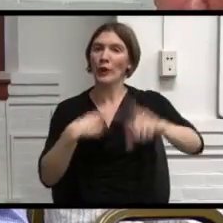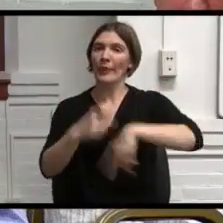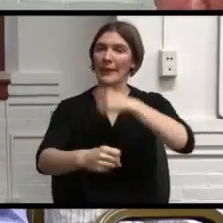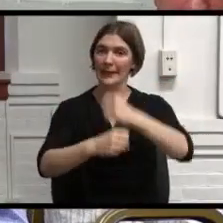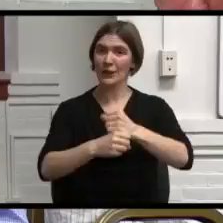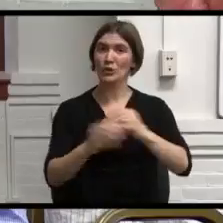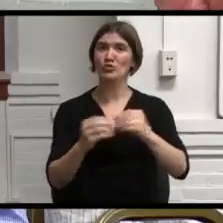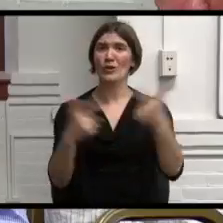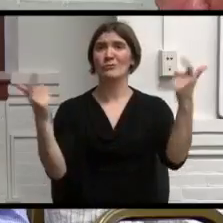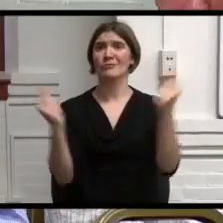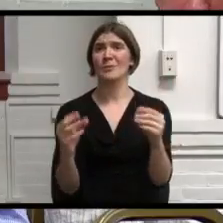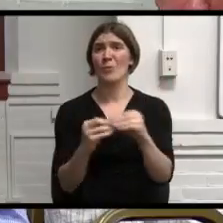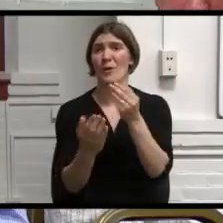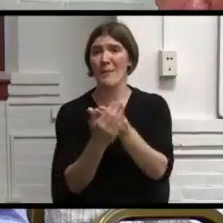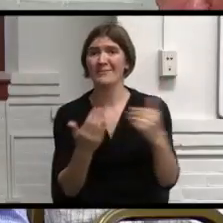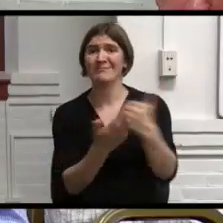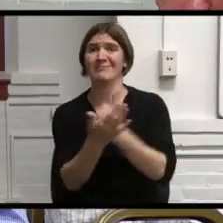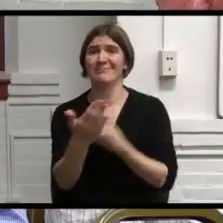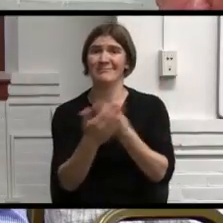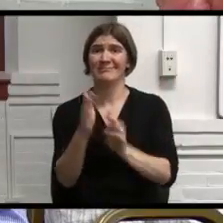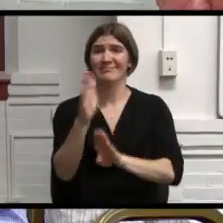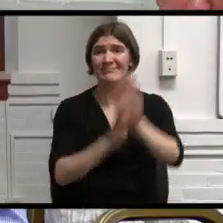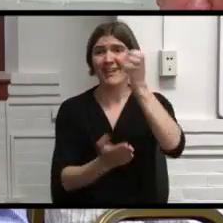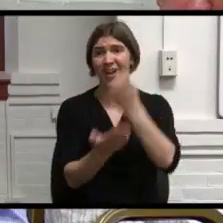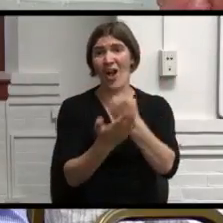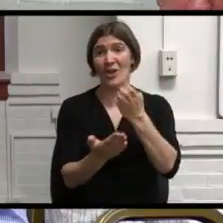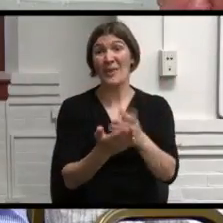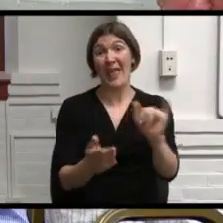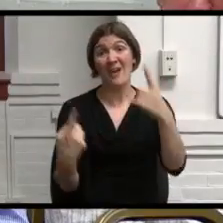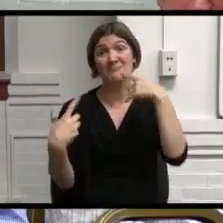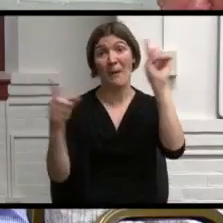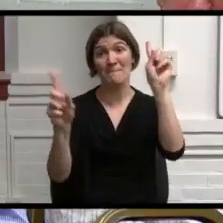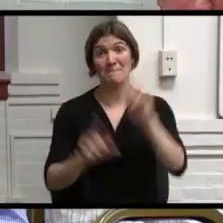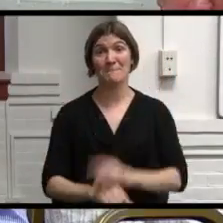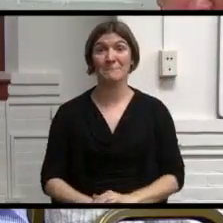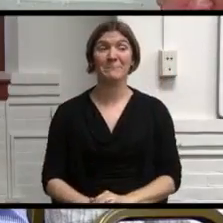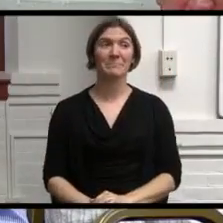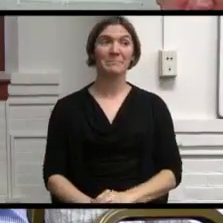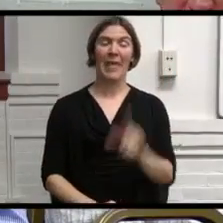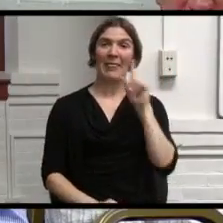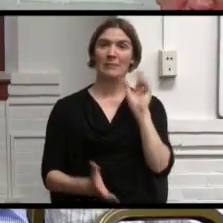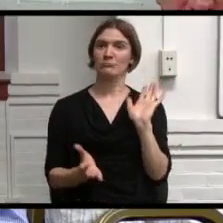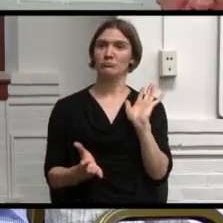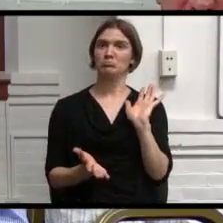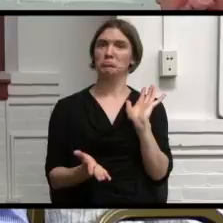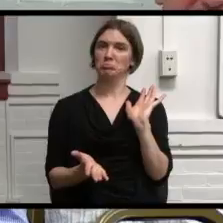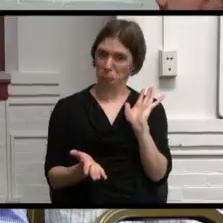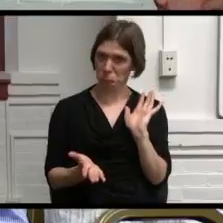economic driver, because that part has been so successful for this festival. I think that's